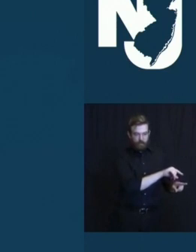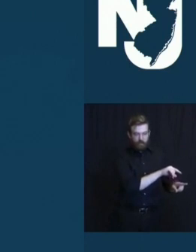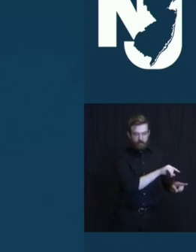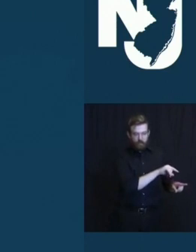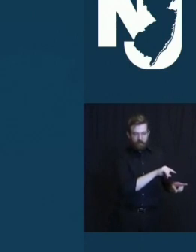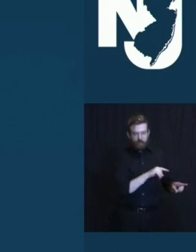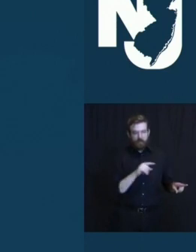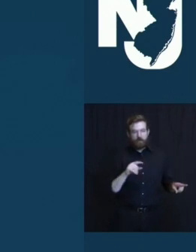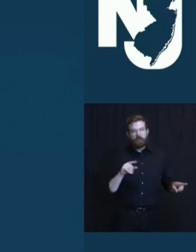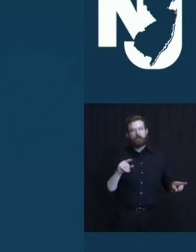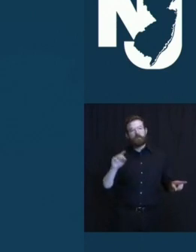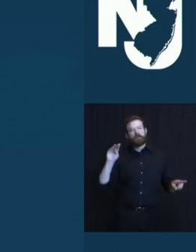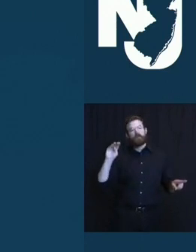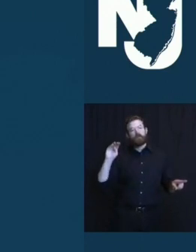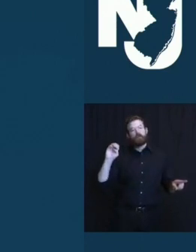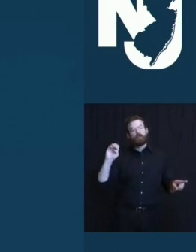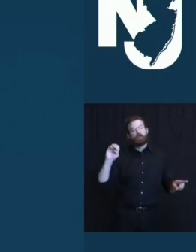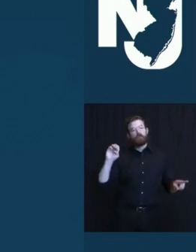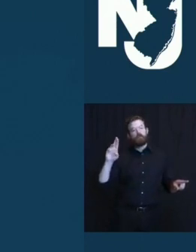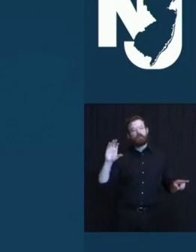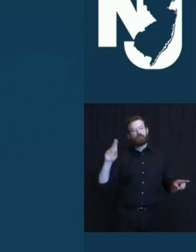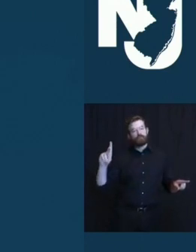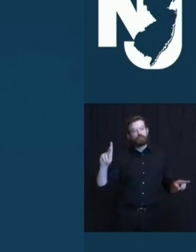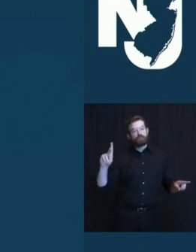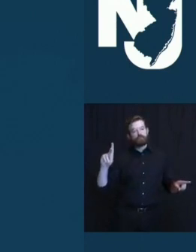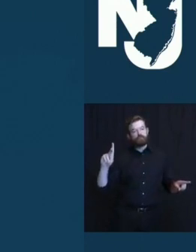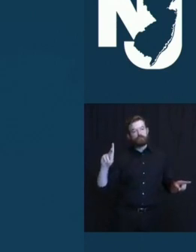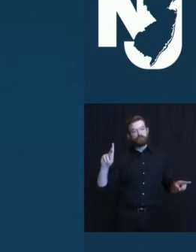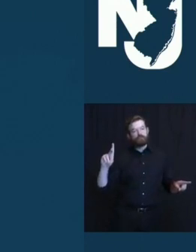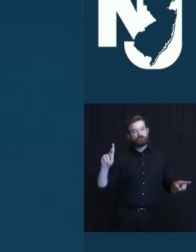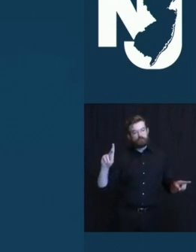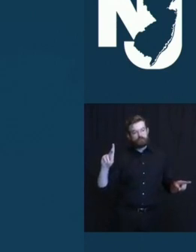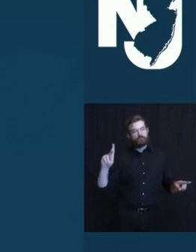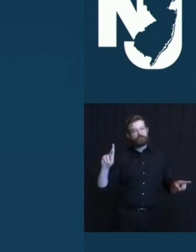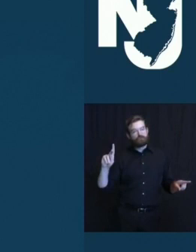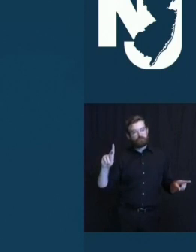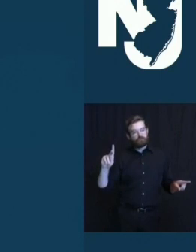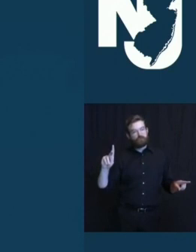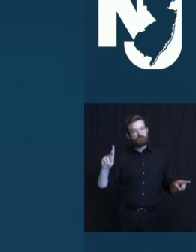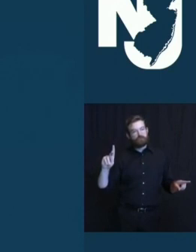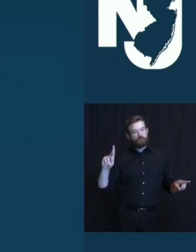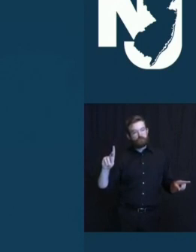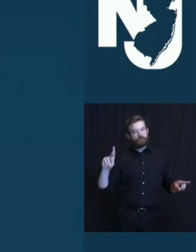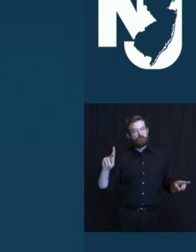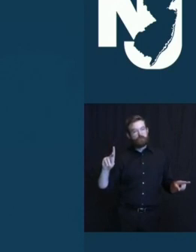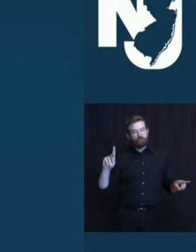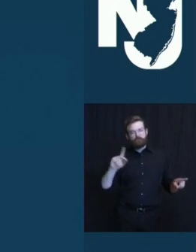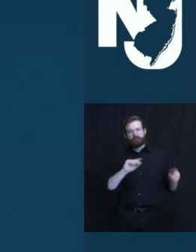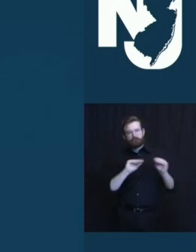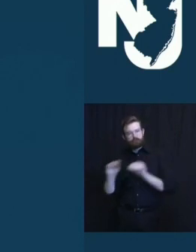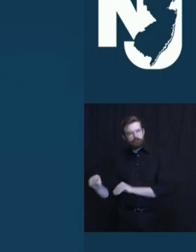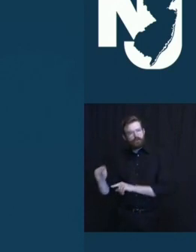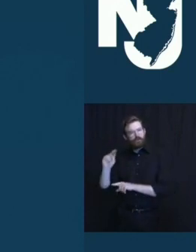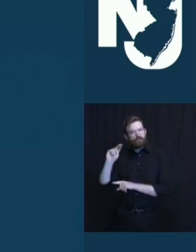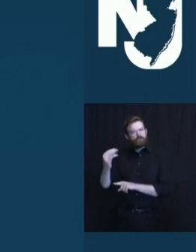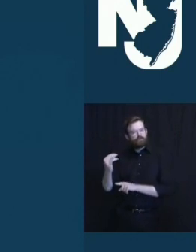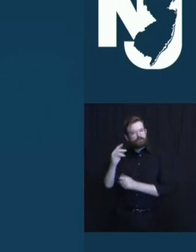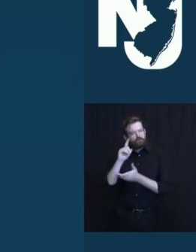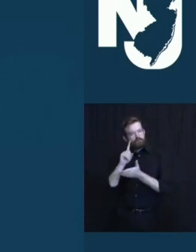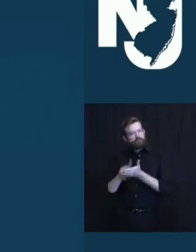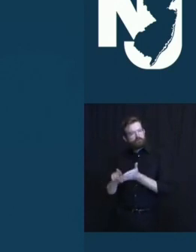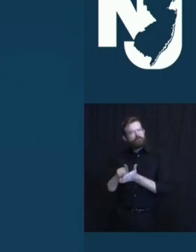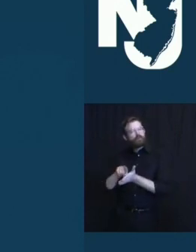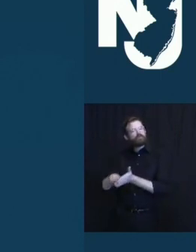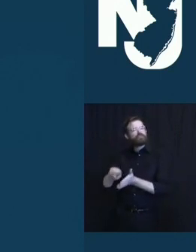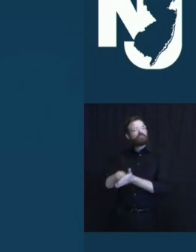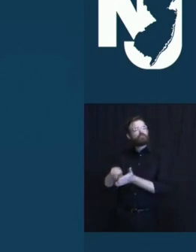fermentation microbiology department. Arnie was recruited away from New Jersey to teach at the Massachusetts Institute of Technology,